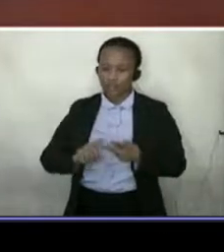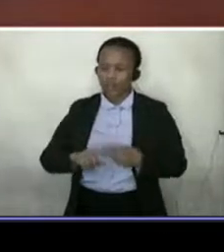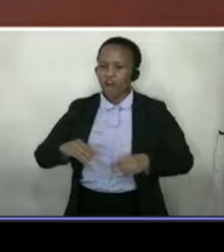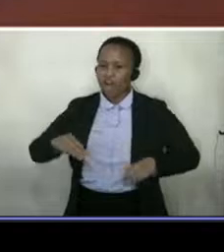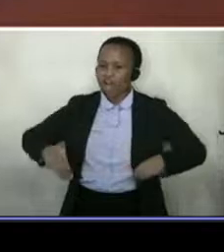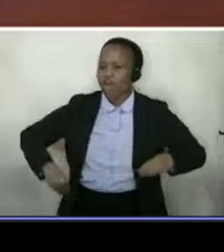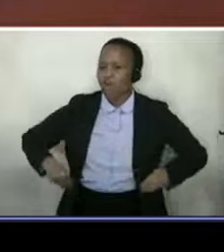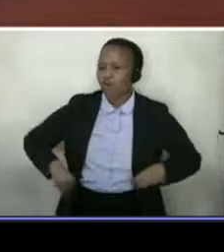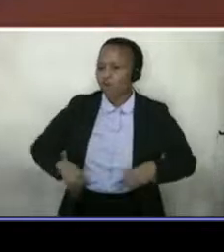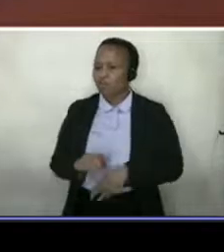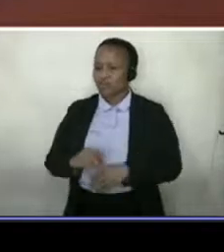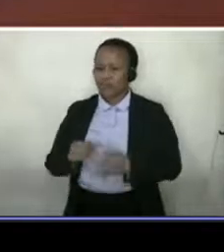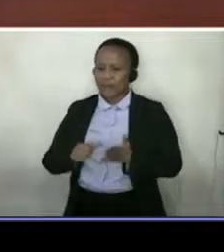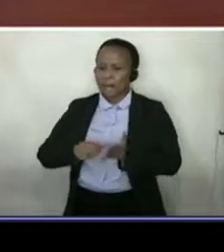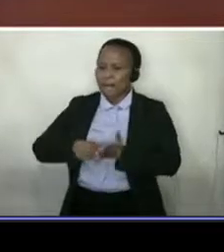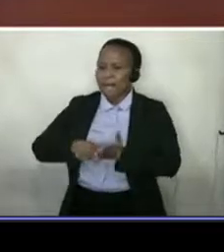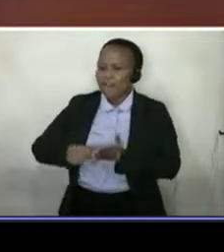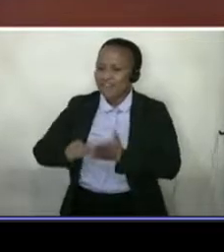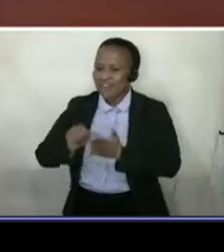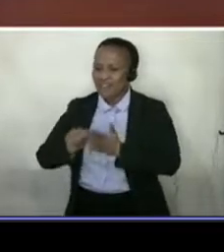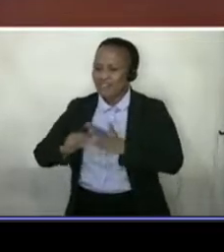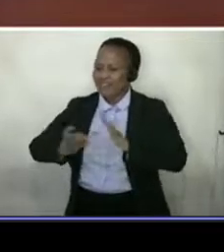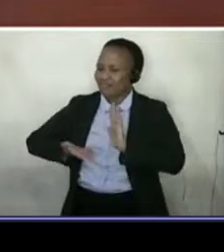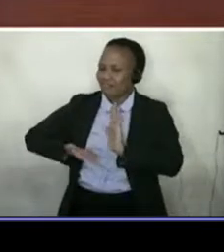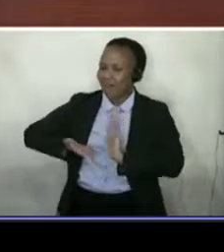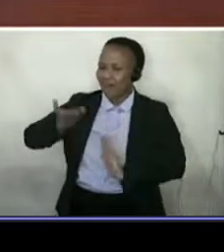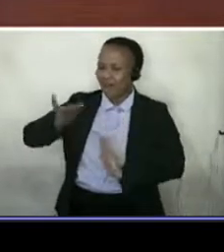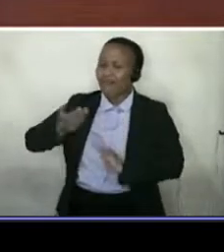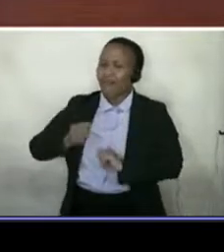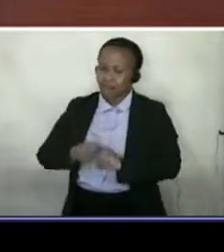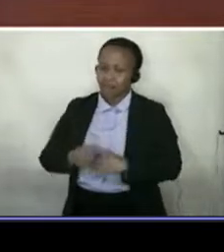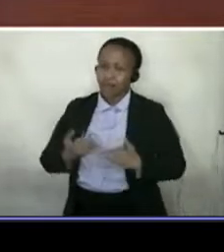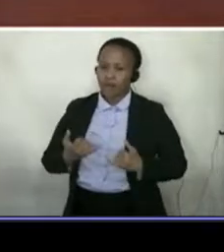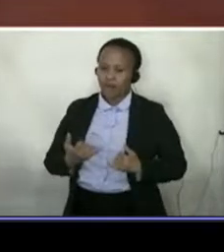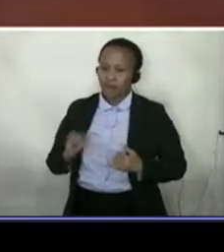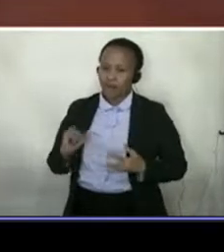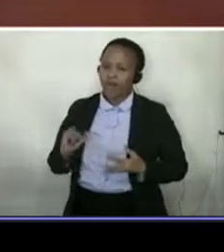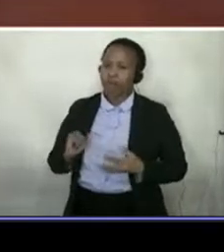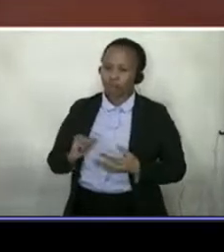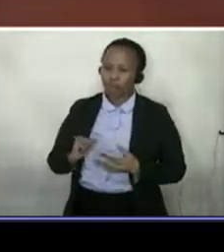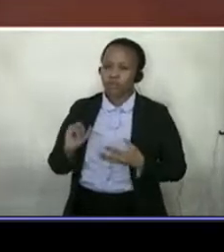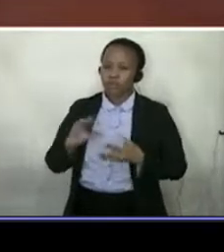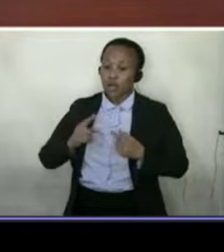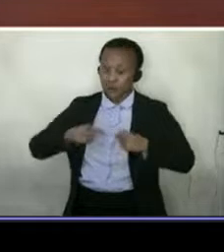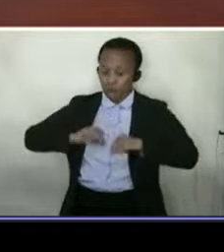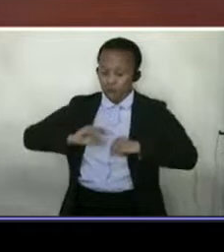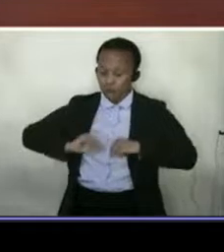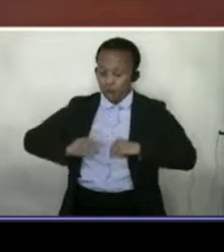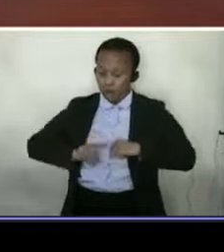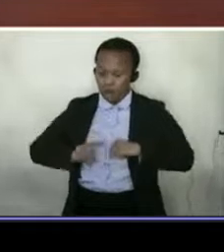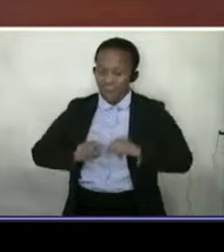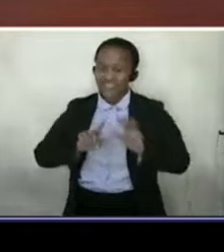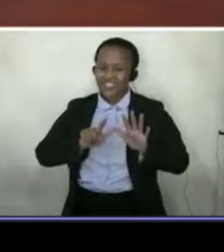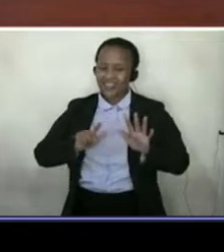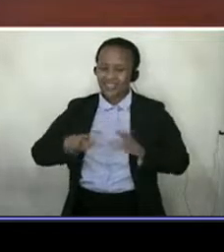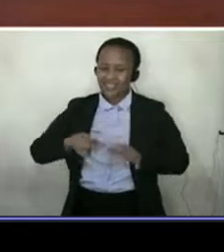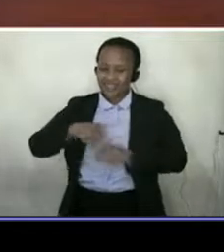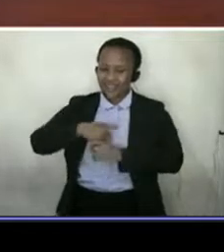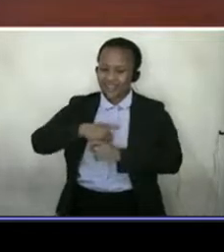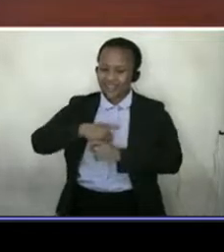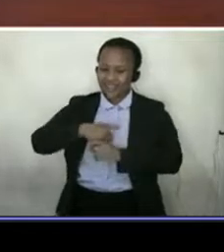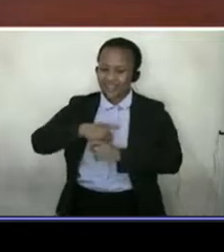overpricing. The same department conducted 77 internal investigations relating to the